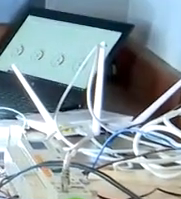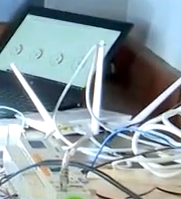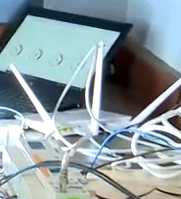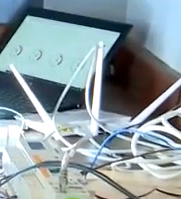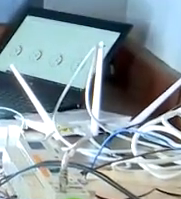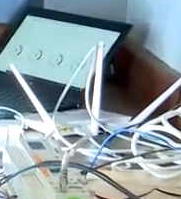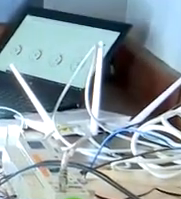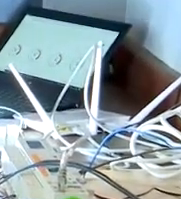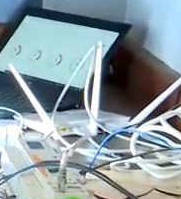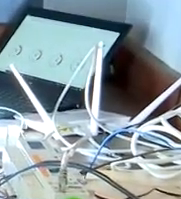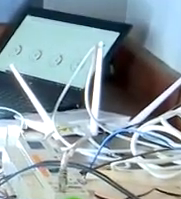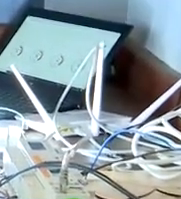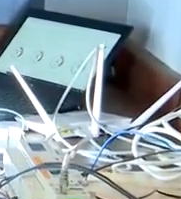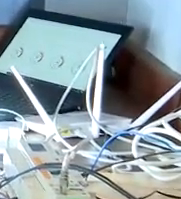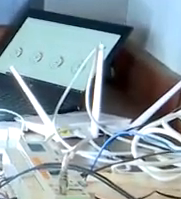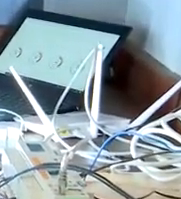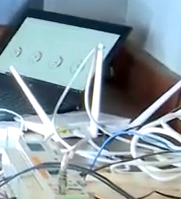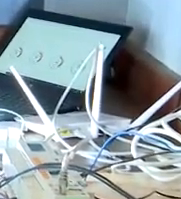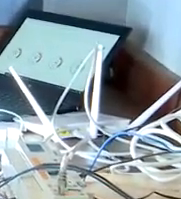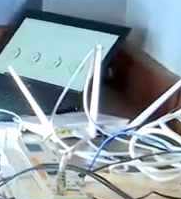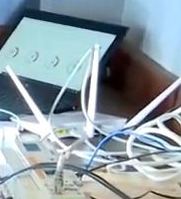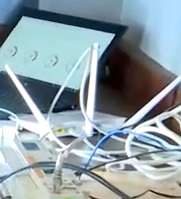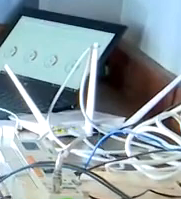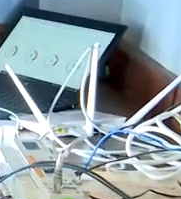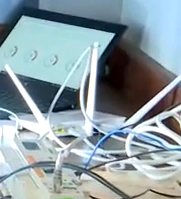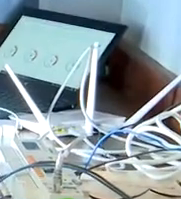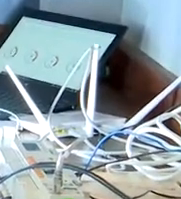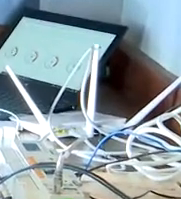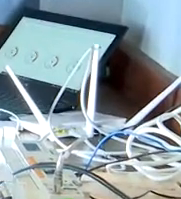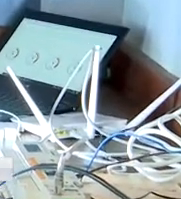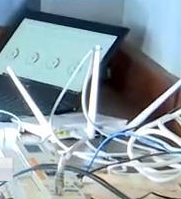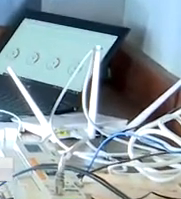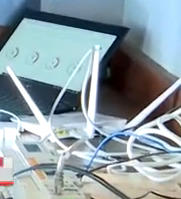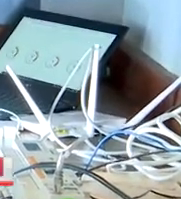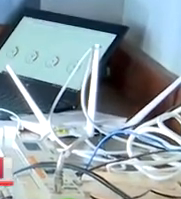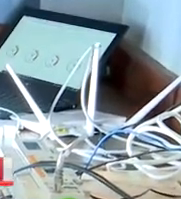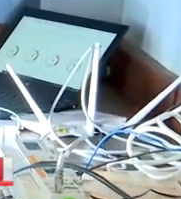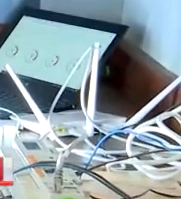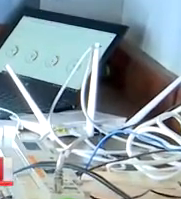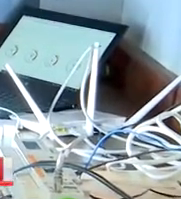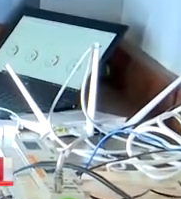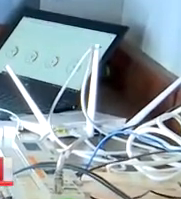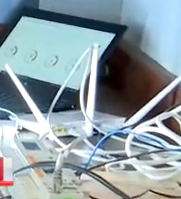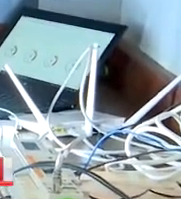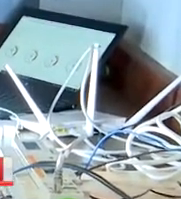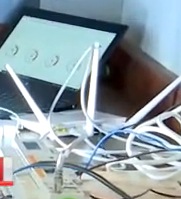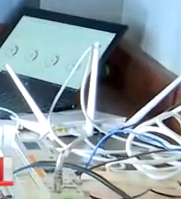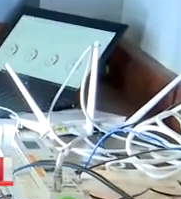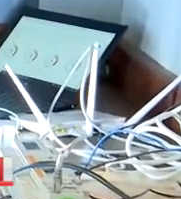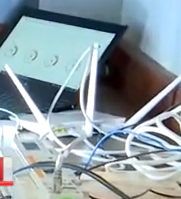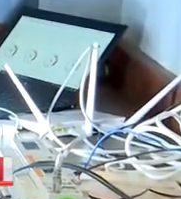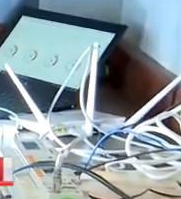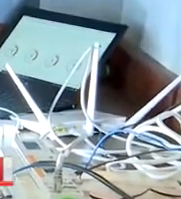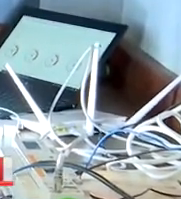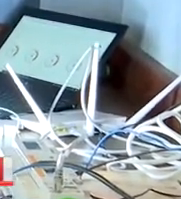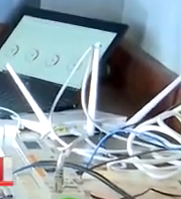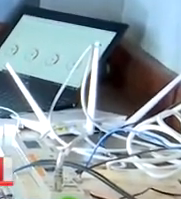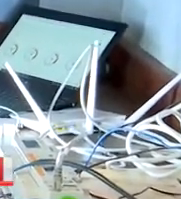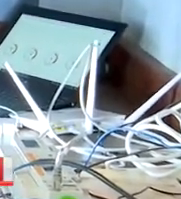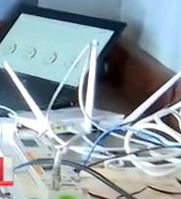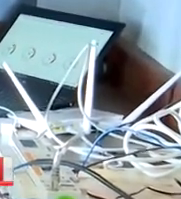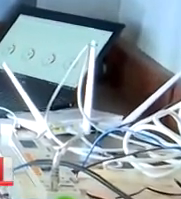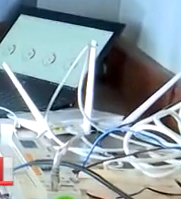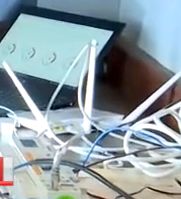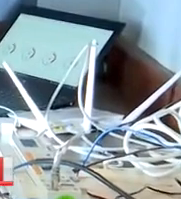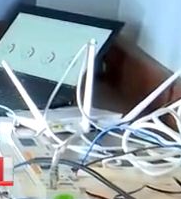meters, we can either switch them on and off. So when I talk about controlling, that is what we